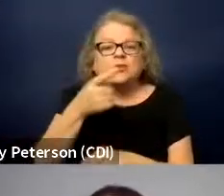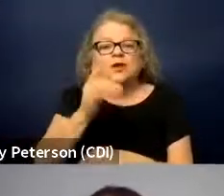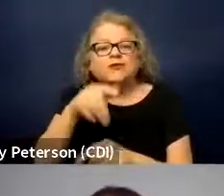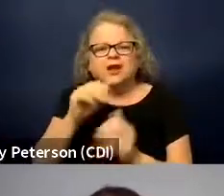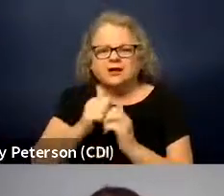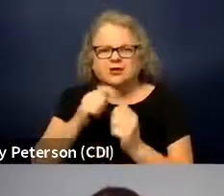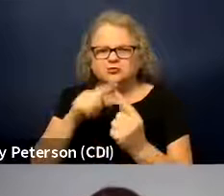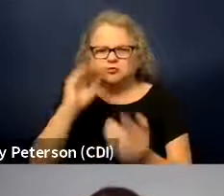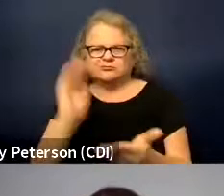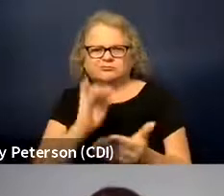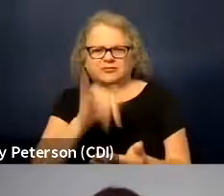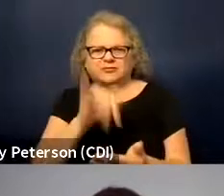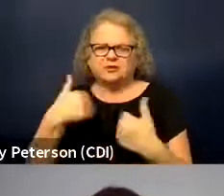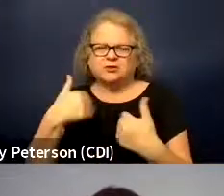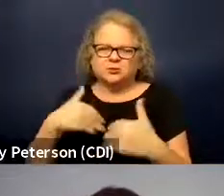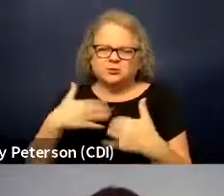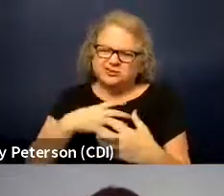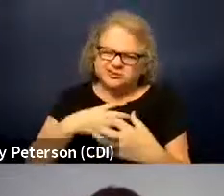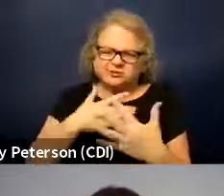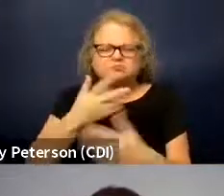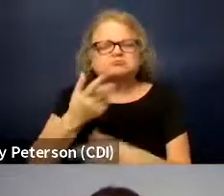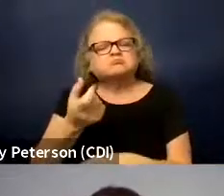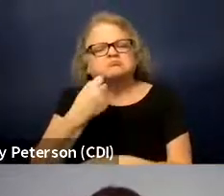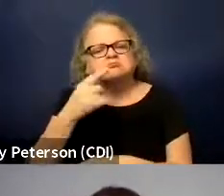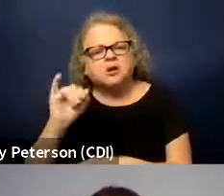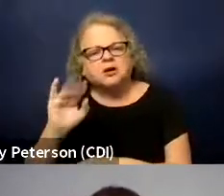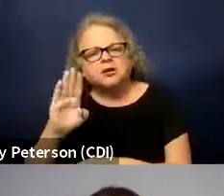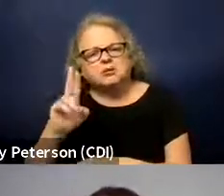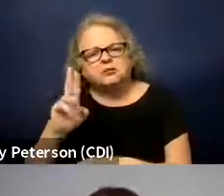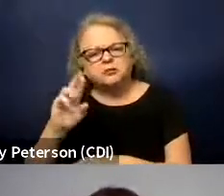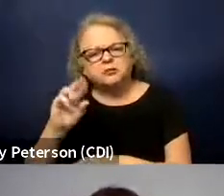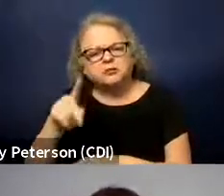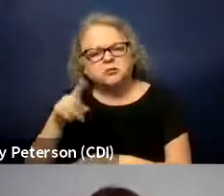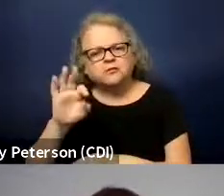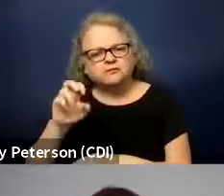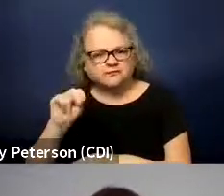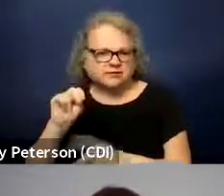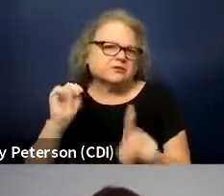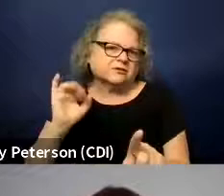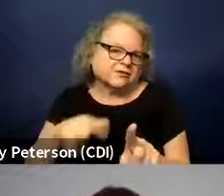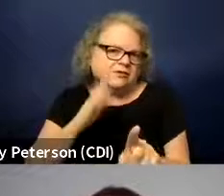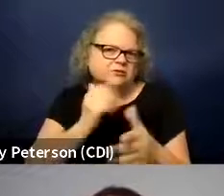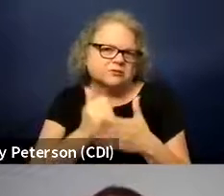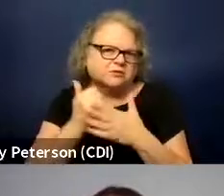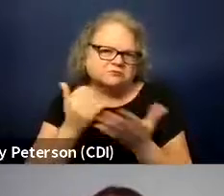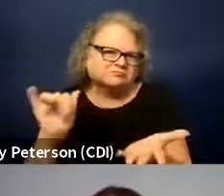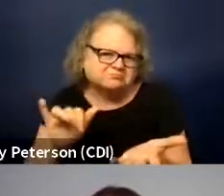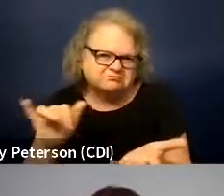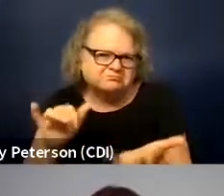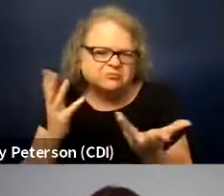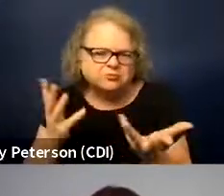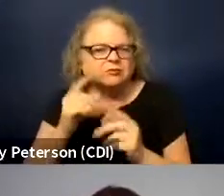There have been 0 deaths associated with the vaccine and myocarditis. There have